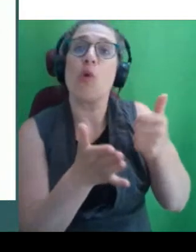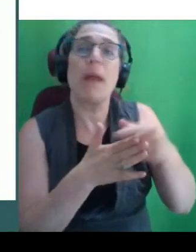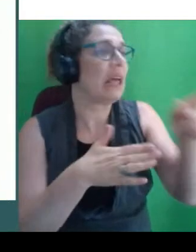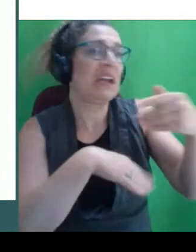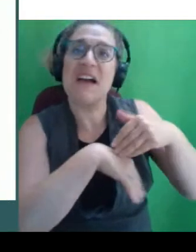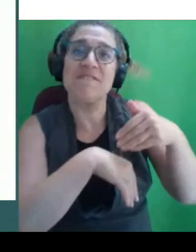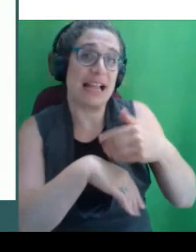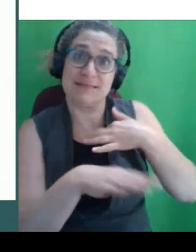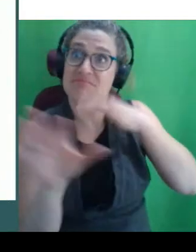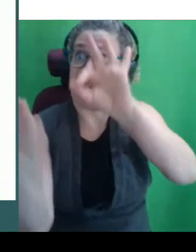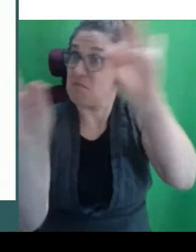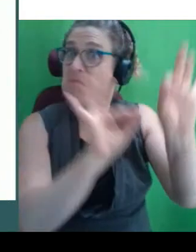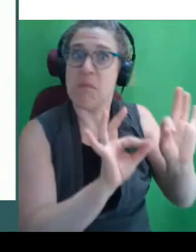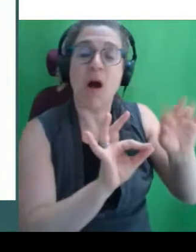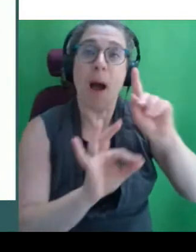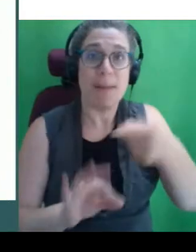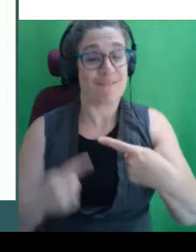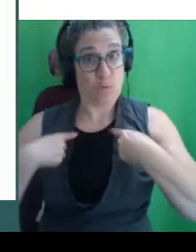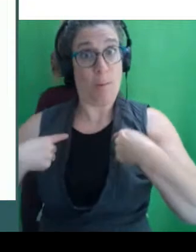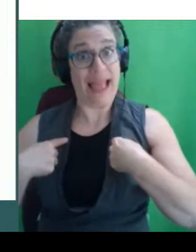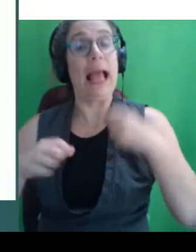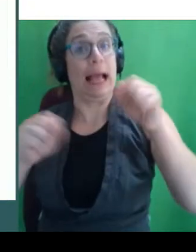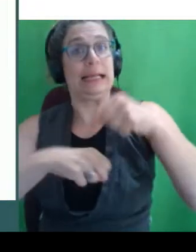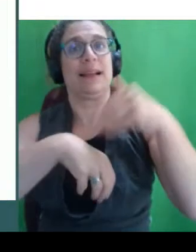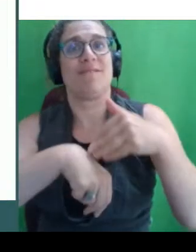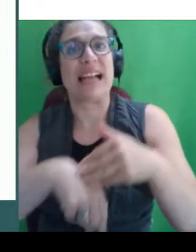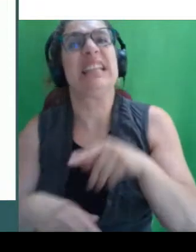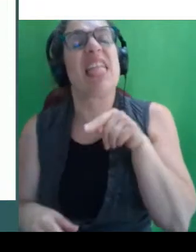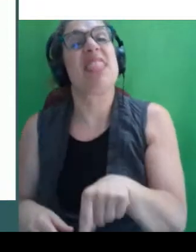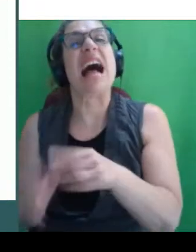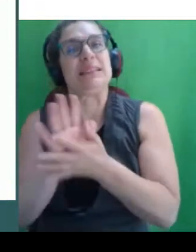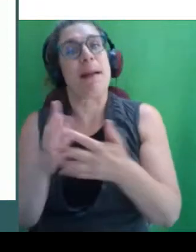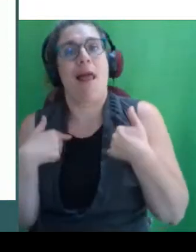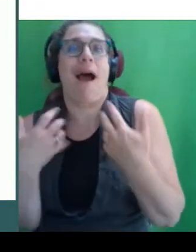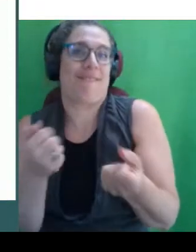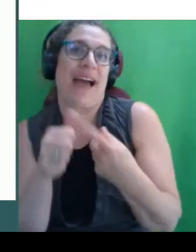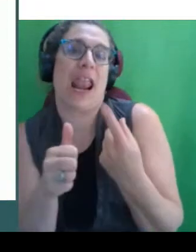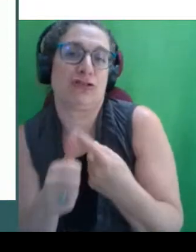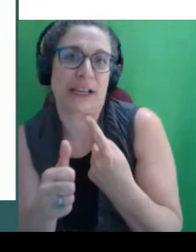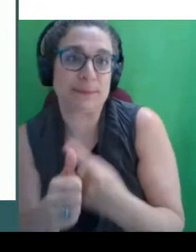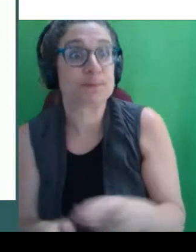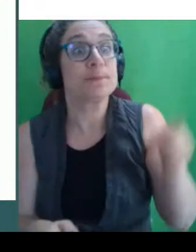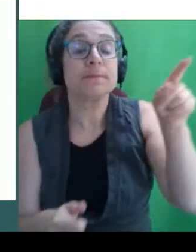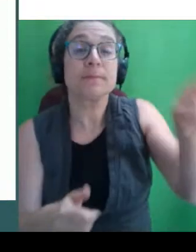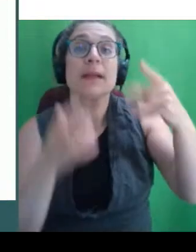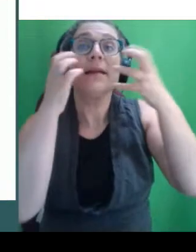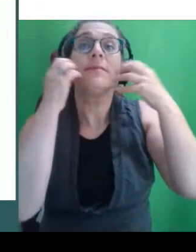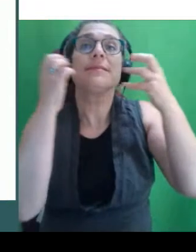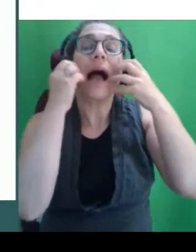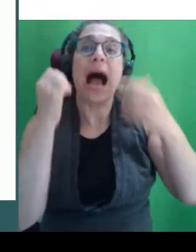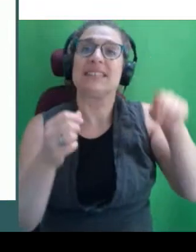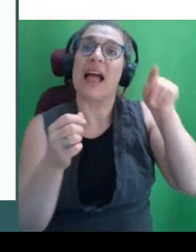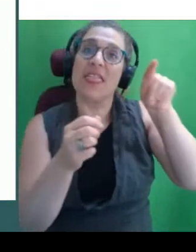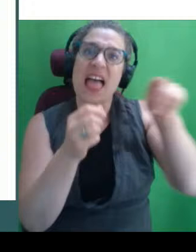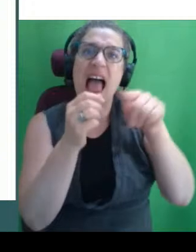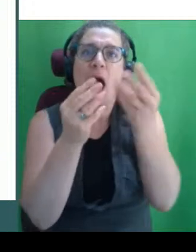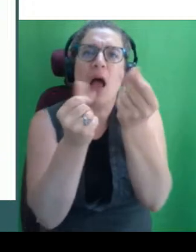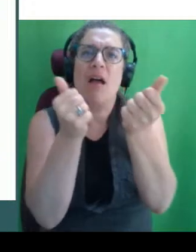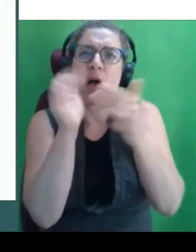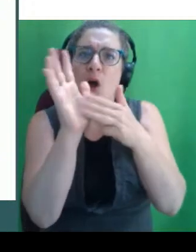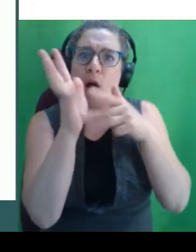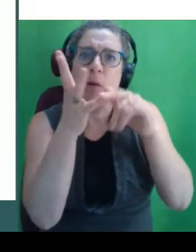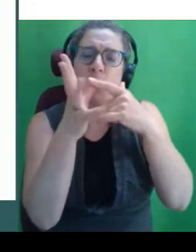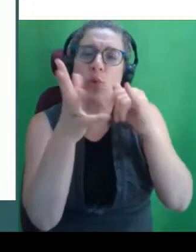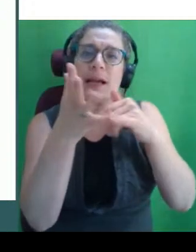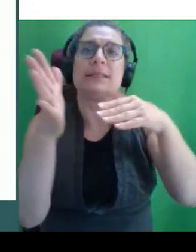that is produced mainly in the salivary glands and skin of the cat. So what do we know